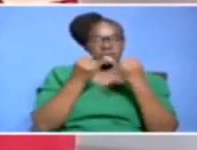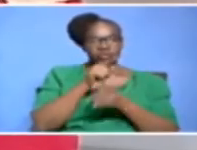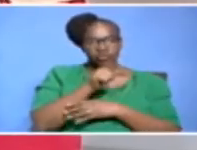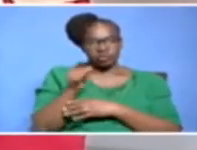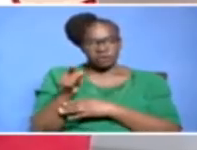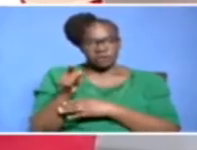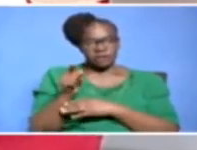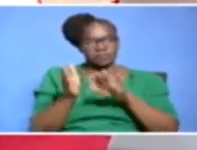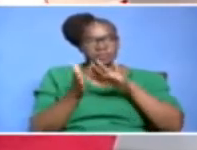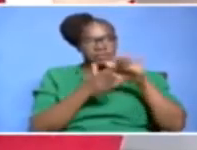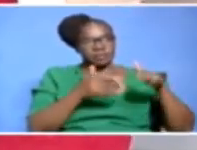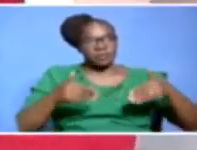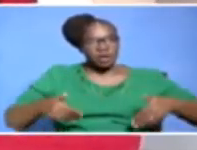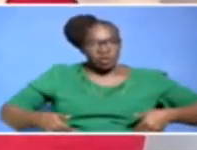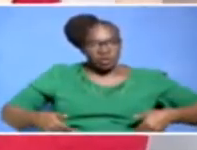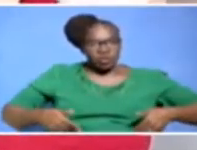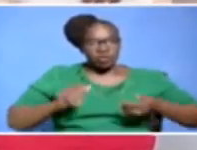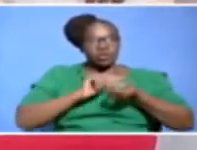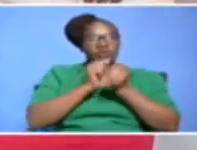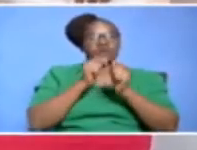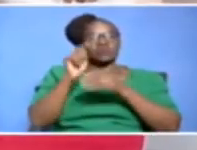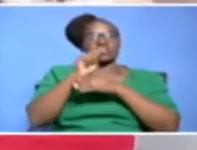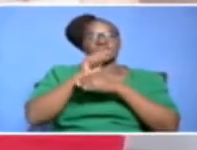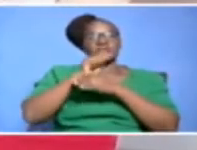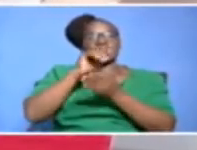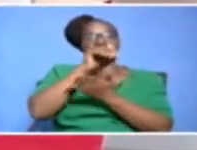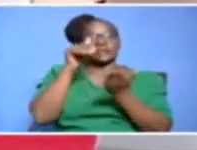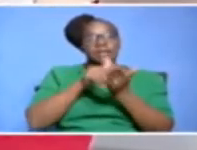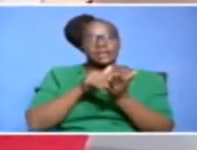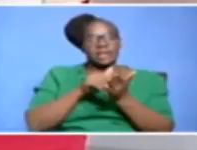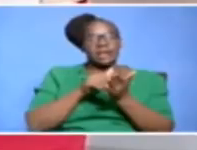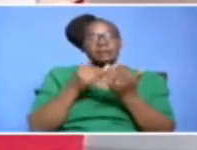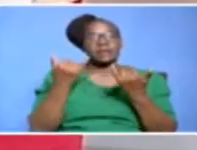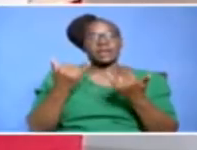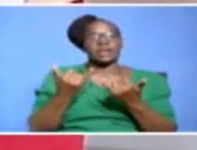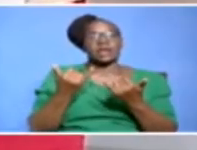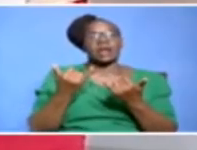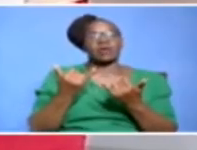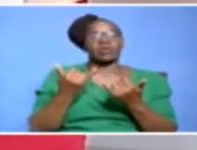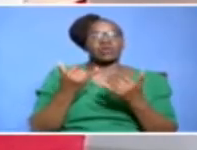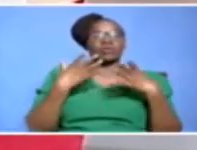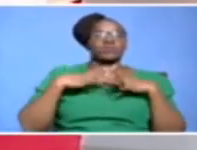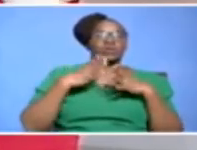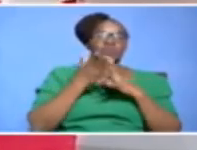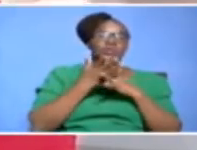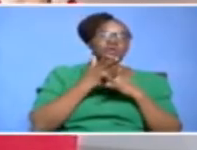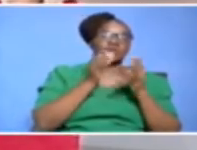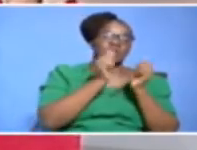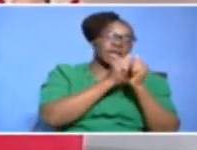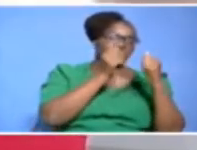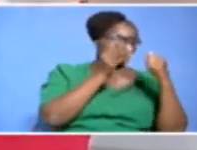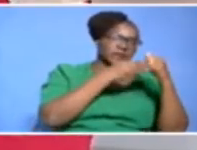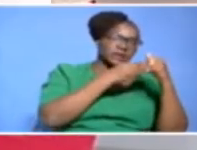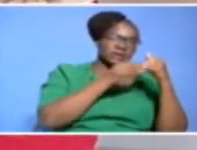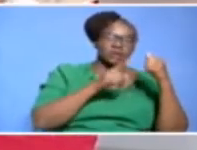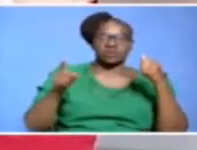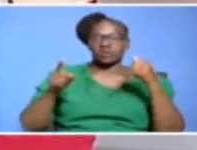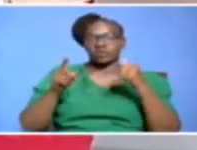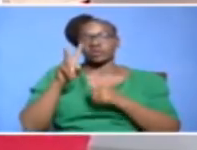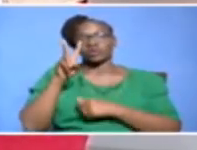also youth correction and training centers that now cater to convicts between the ages of 18